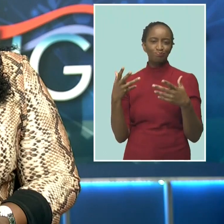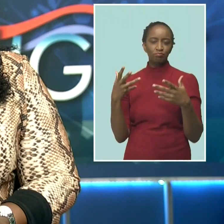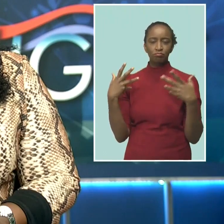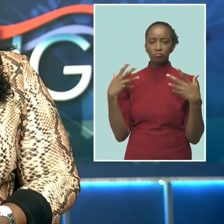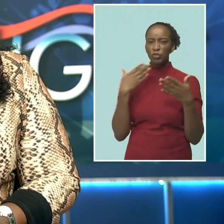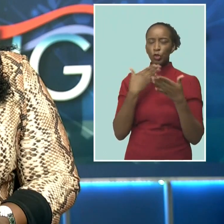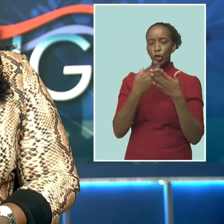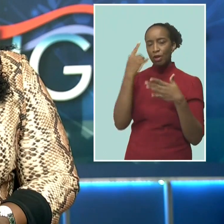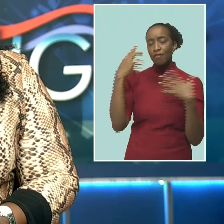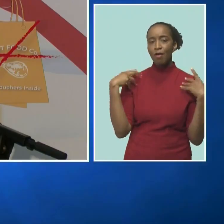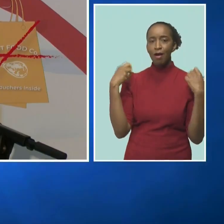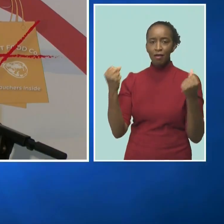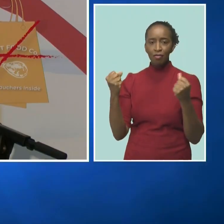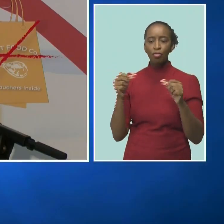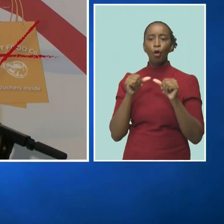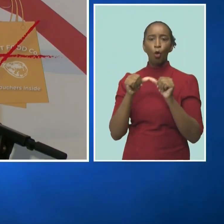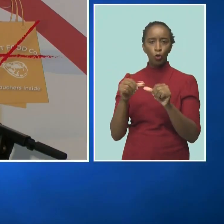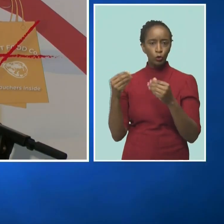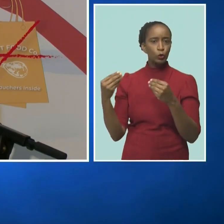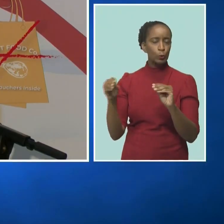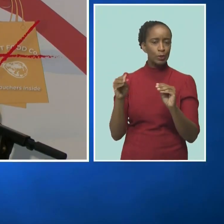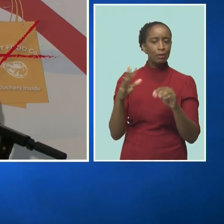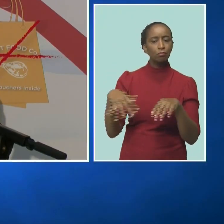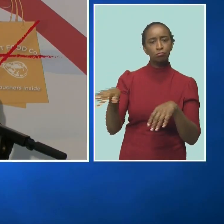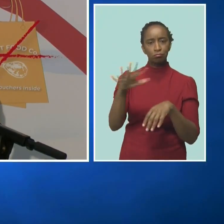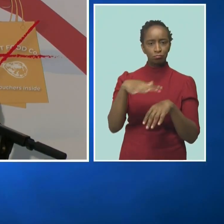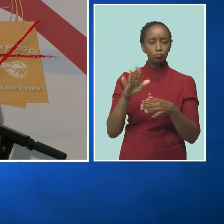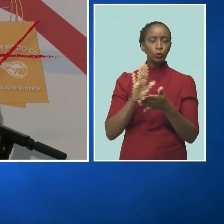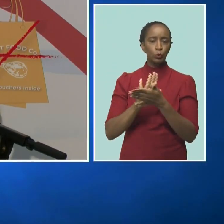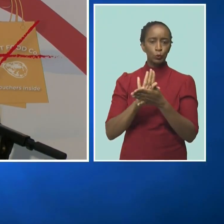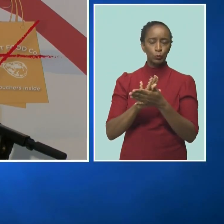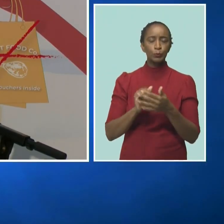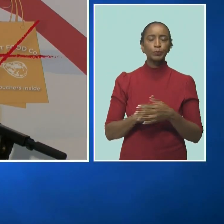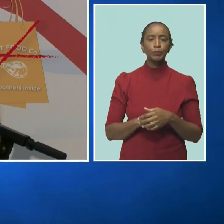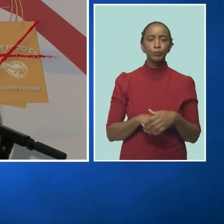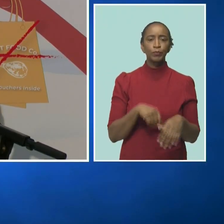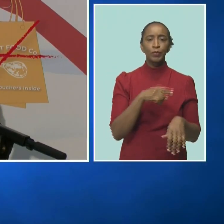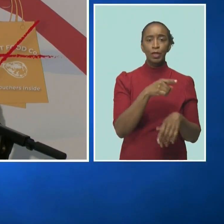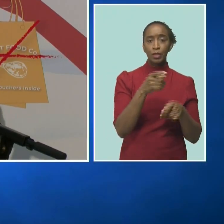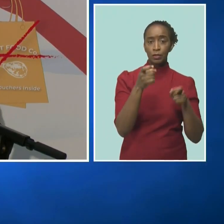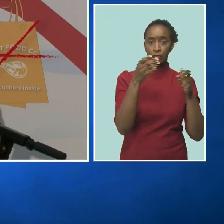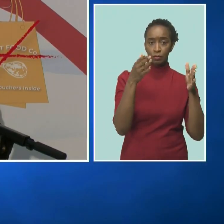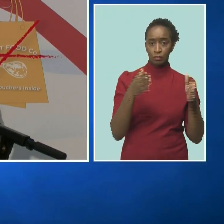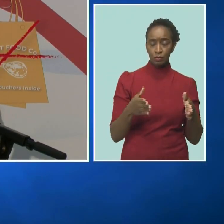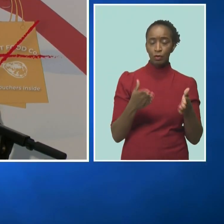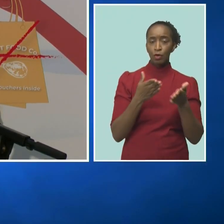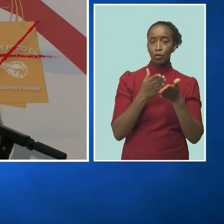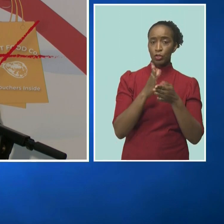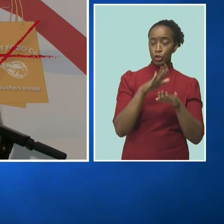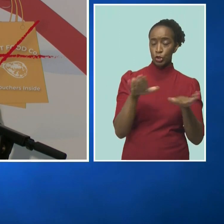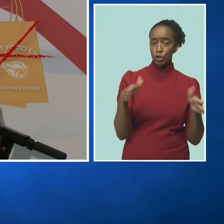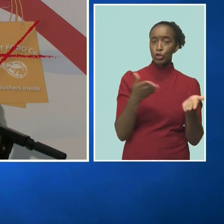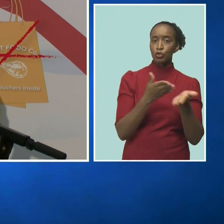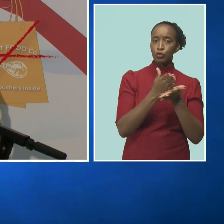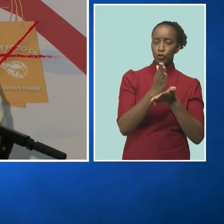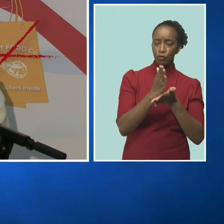story. I'm inspired to speak. Chair of the National Committee on Rights of the Child, Faith Marshall-Harris, is worried the guidelines of the